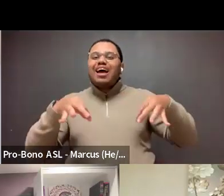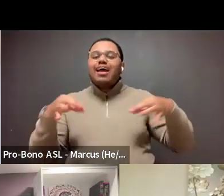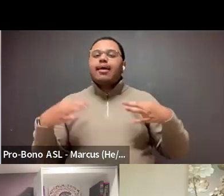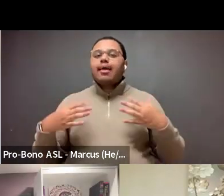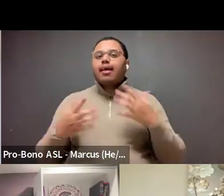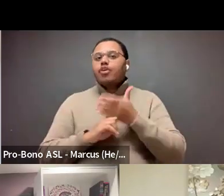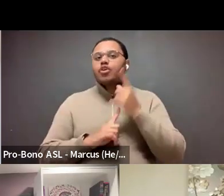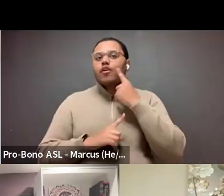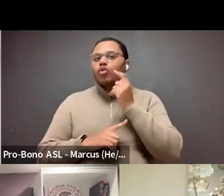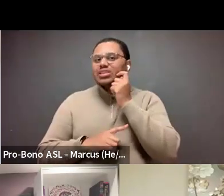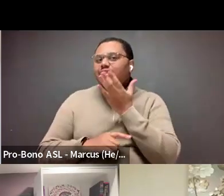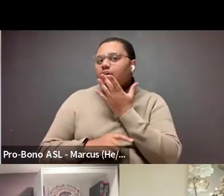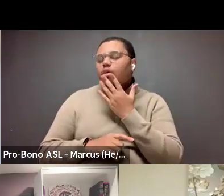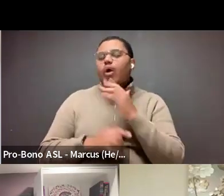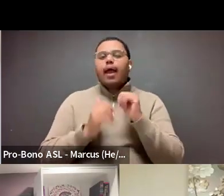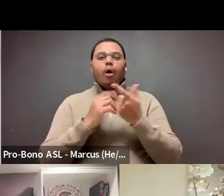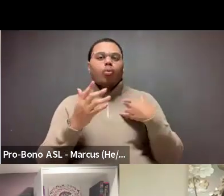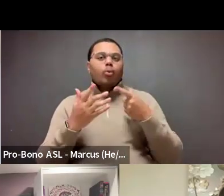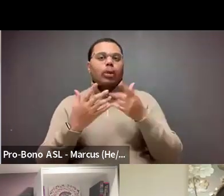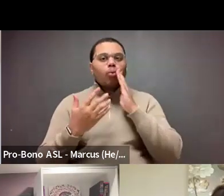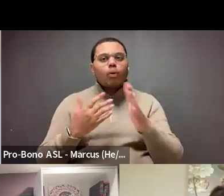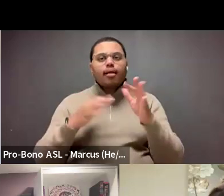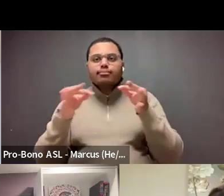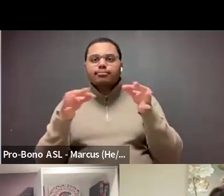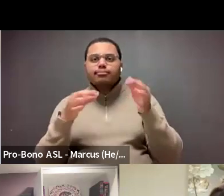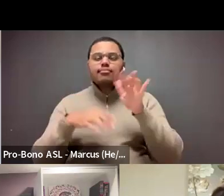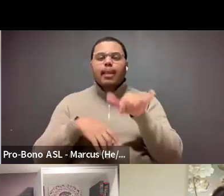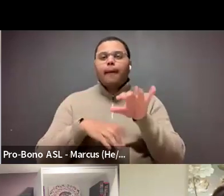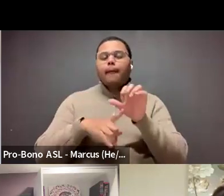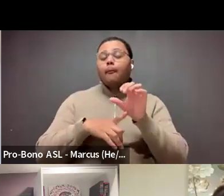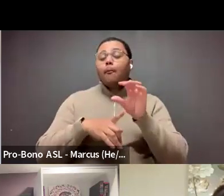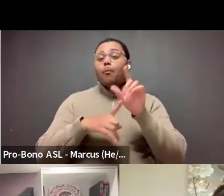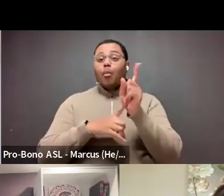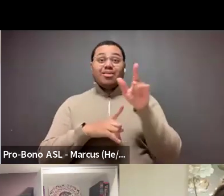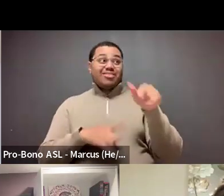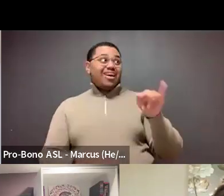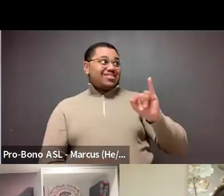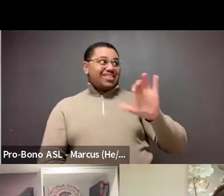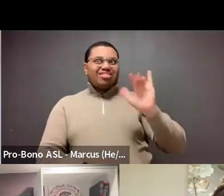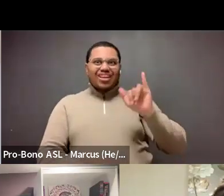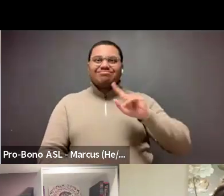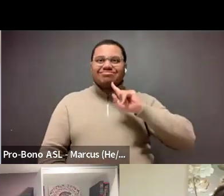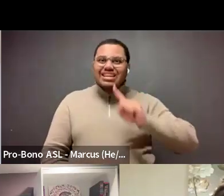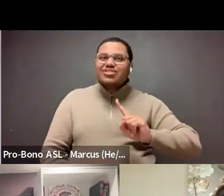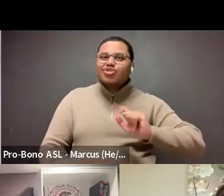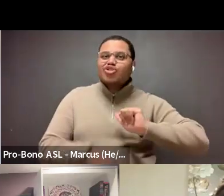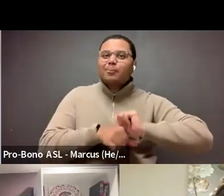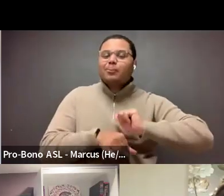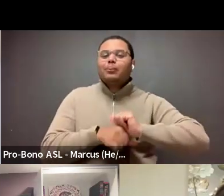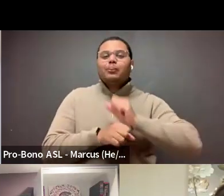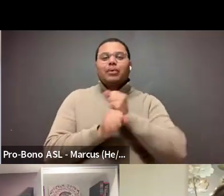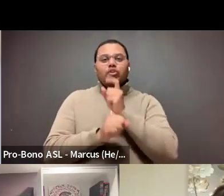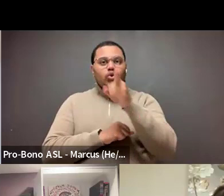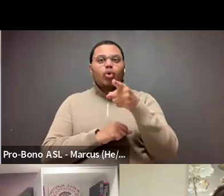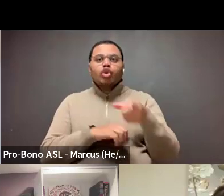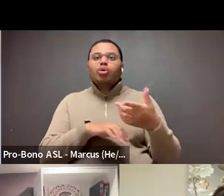are we going to cover this moment? But I do encourage ICs, like, this is a job, right? And so making sure that you are covered and that you're